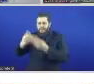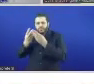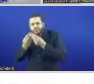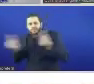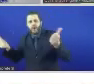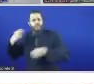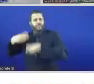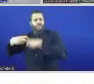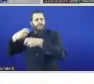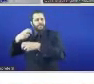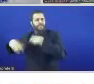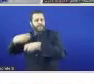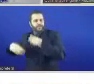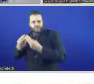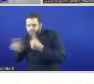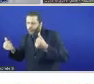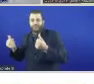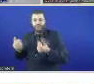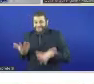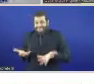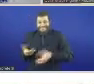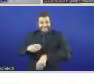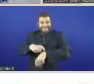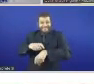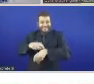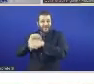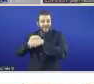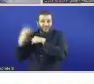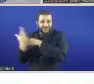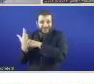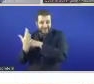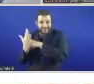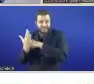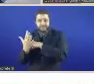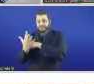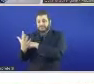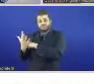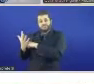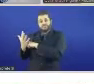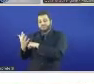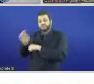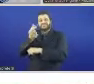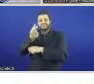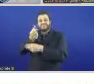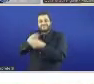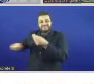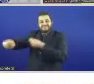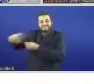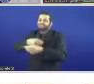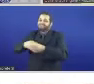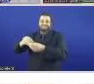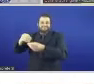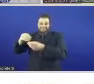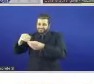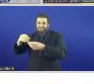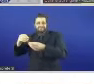and just resource allocation system, and we need to hold governments and grant capital accountable. There is a need to comply